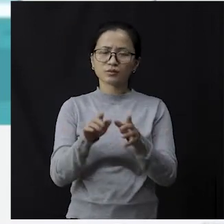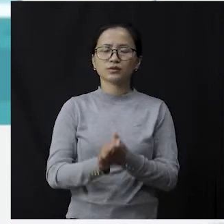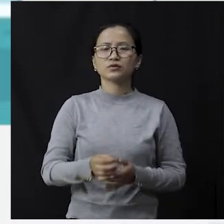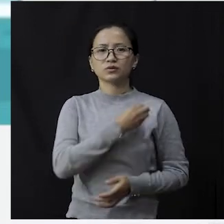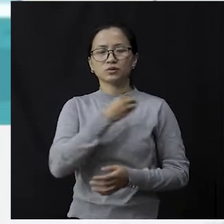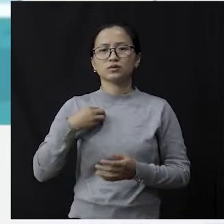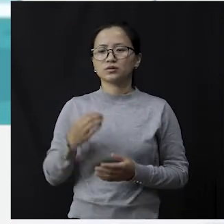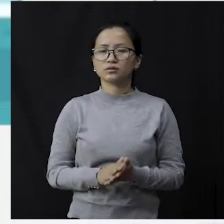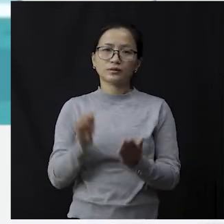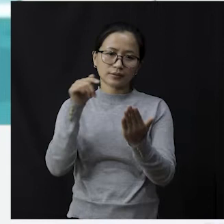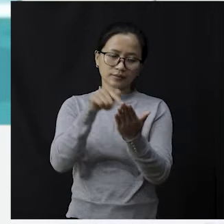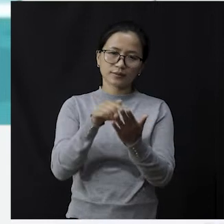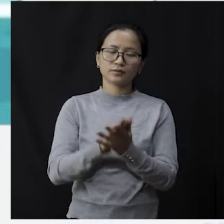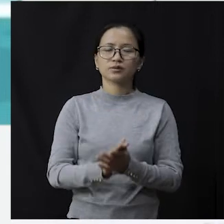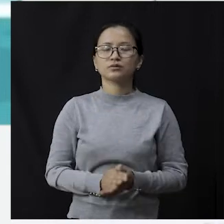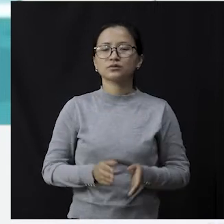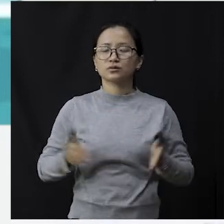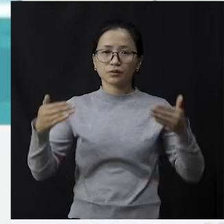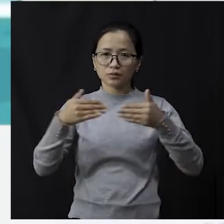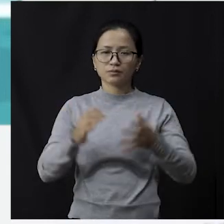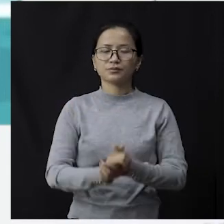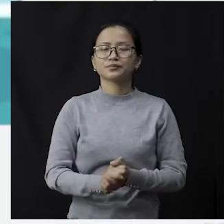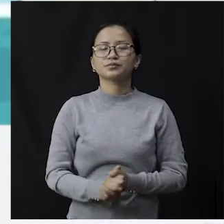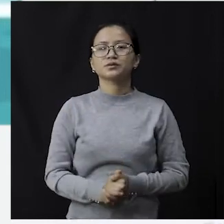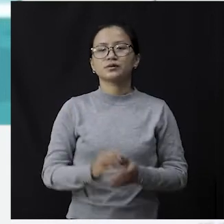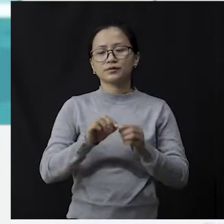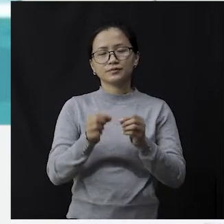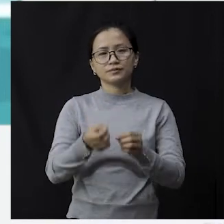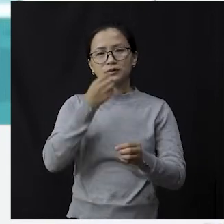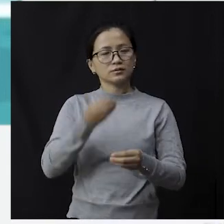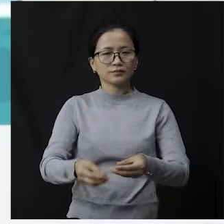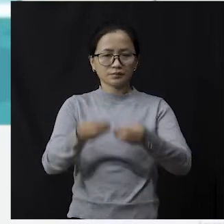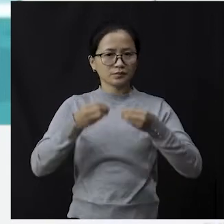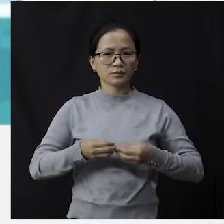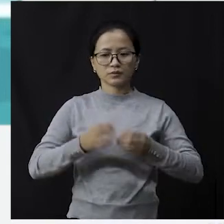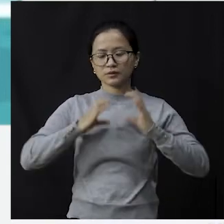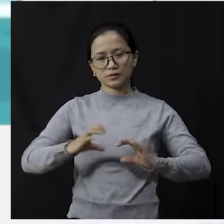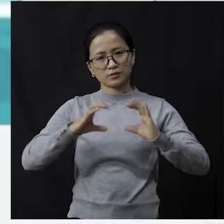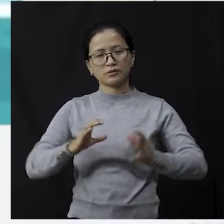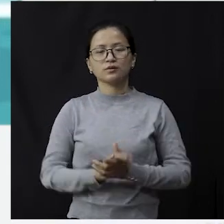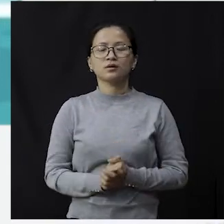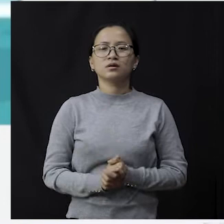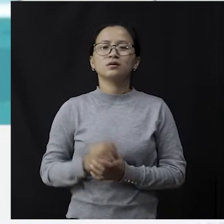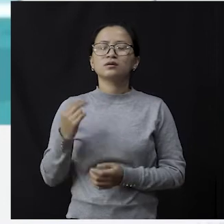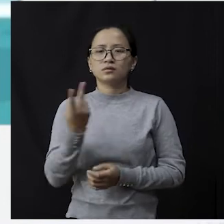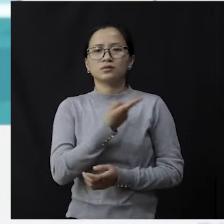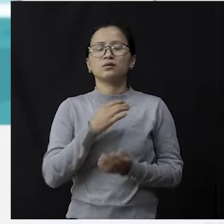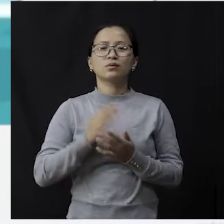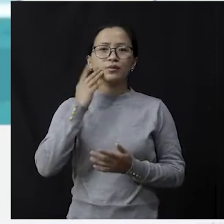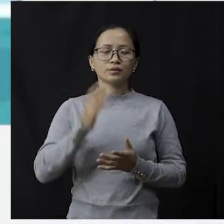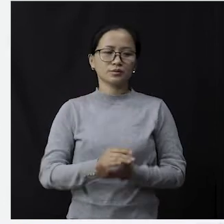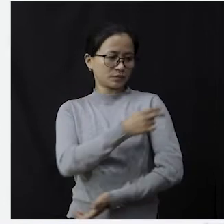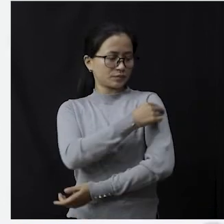used to attend the patients, and they sometimes gives us a medicine. They take care, a nurse take care of us when